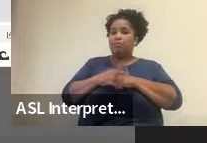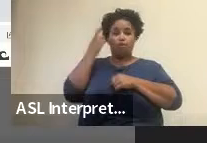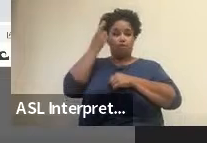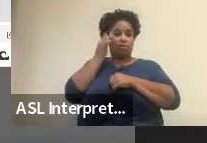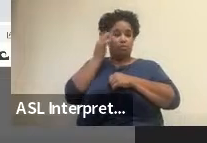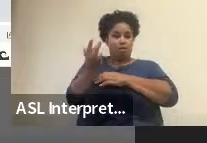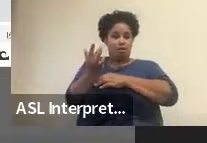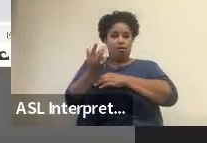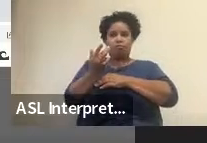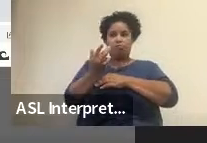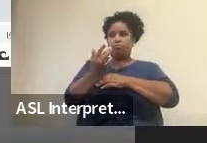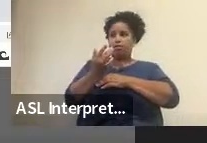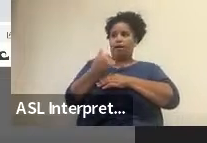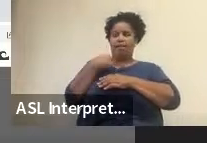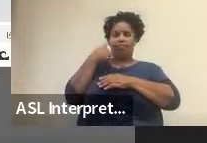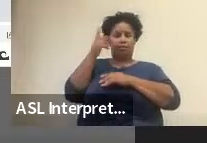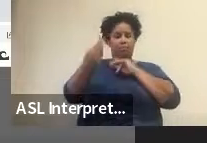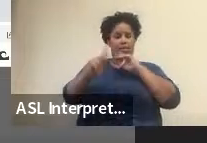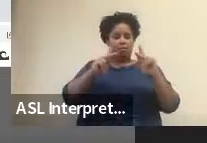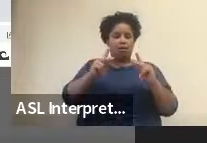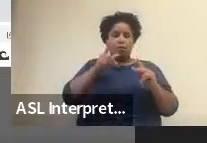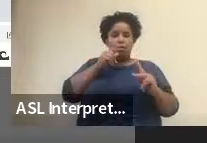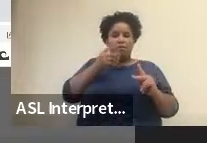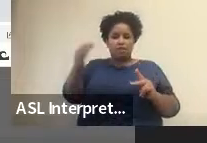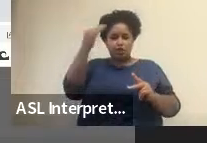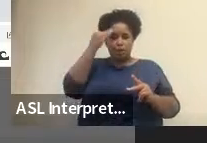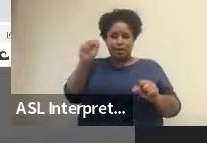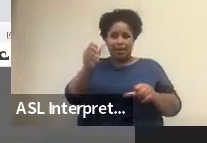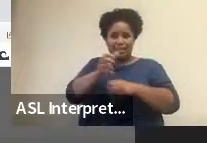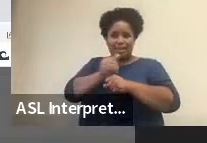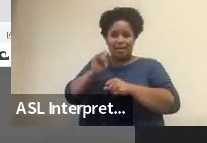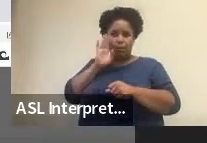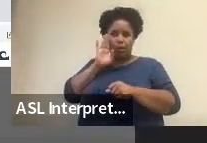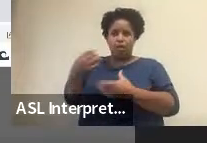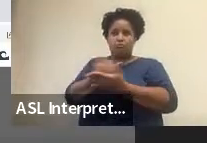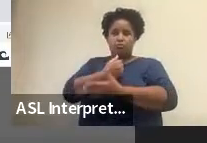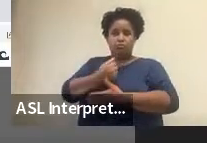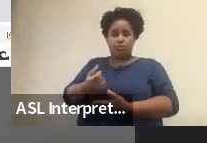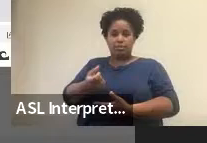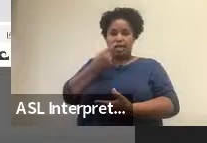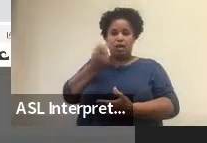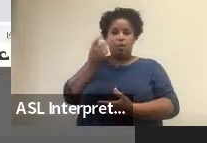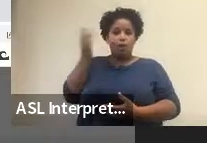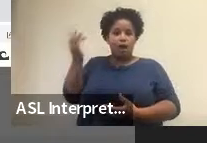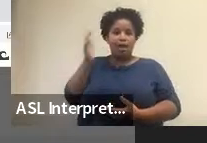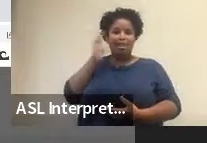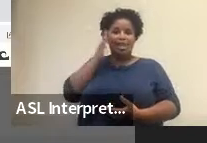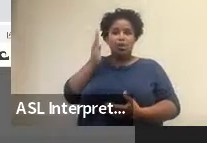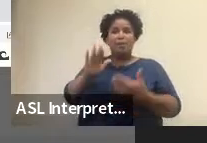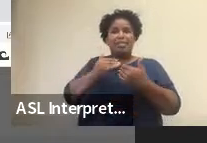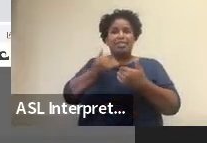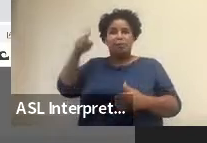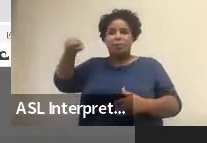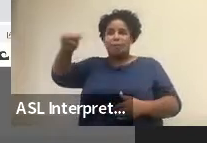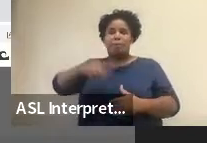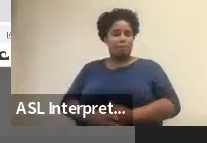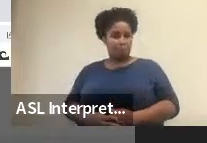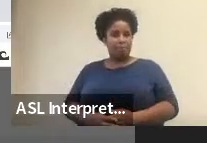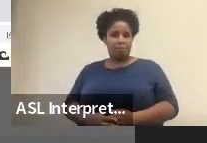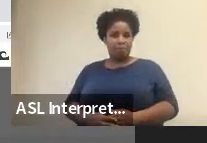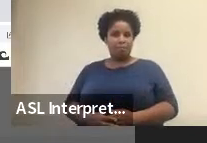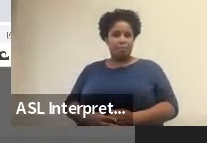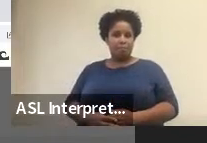that I think people who know that they can get it are willing to take it is because it's going to be easy for them. And